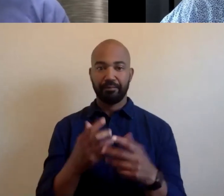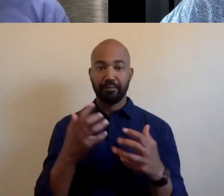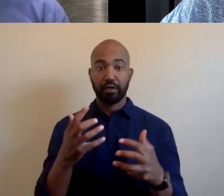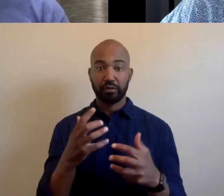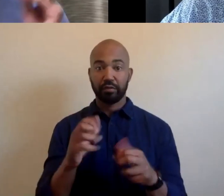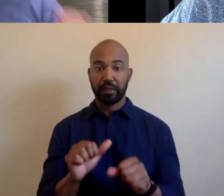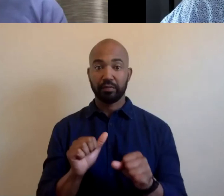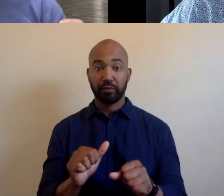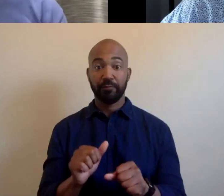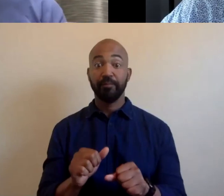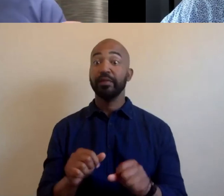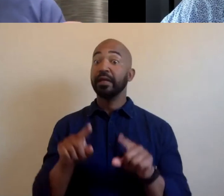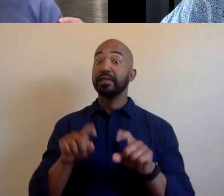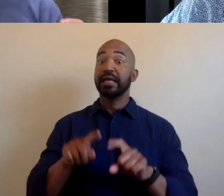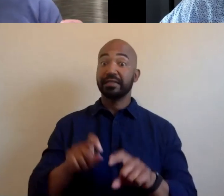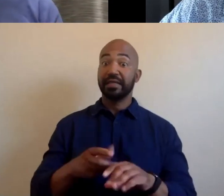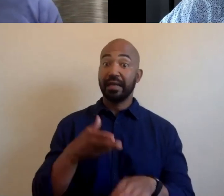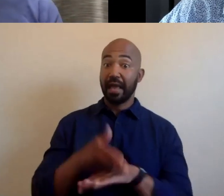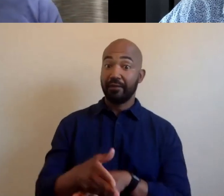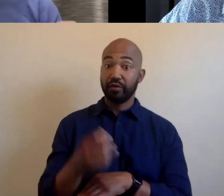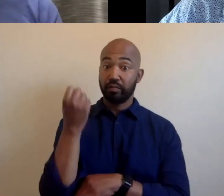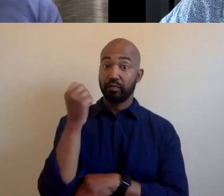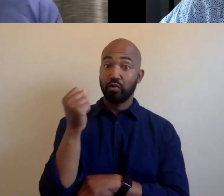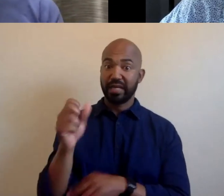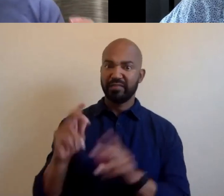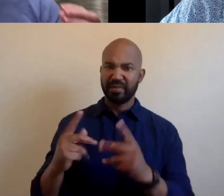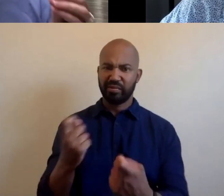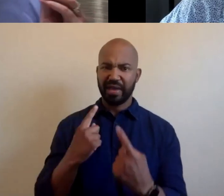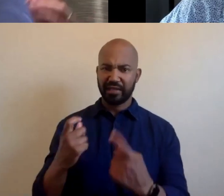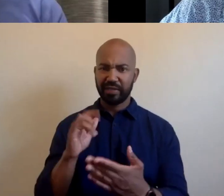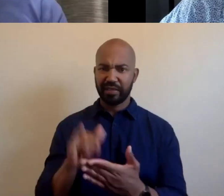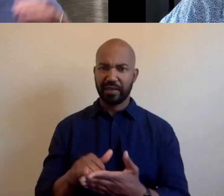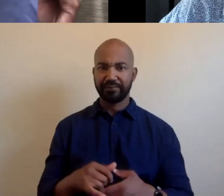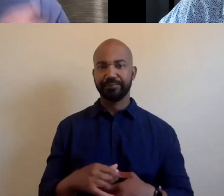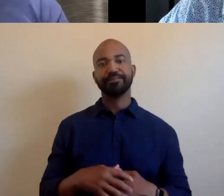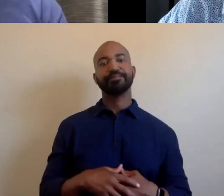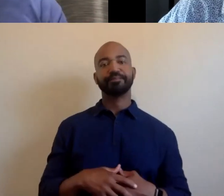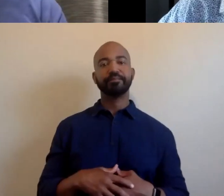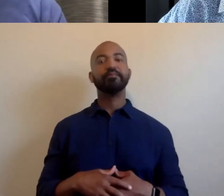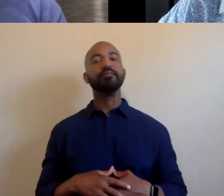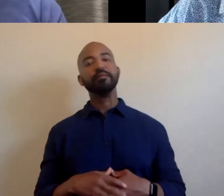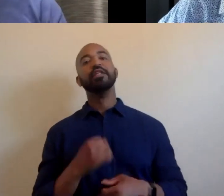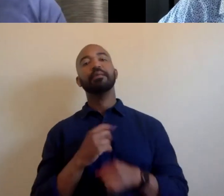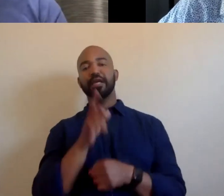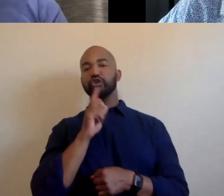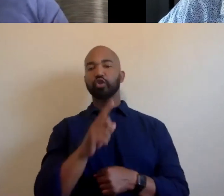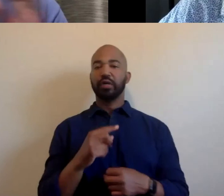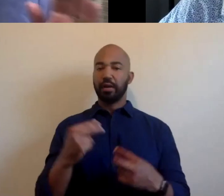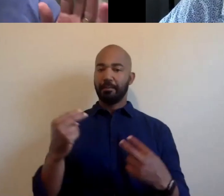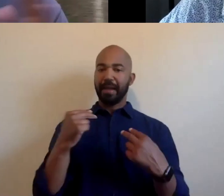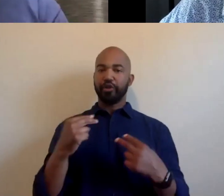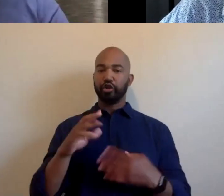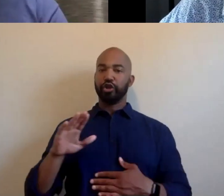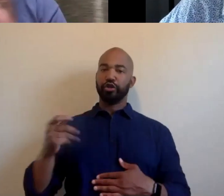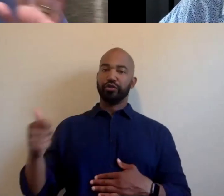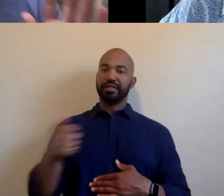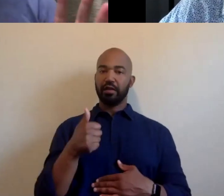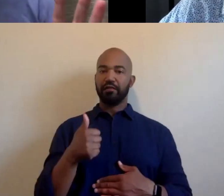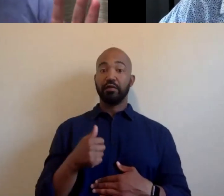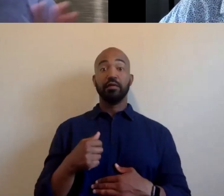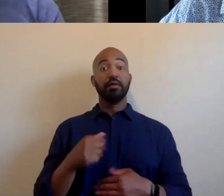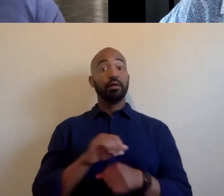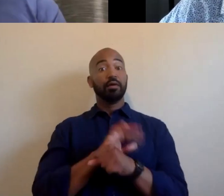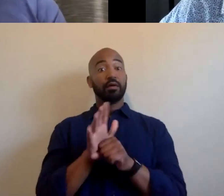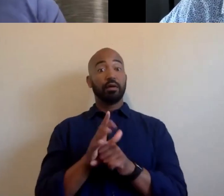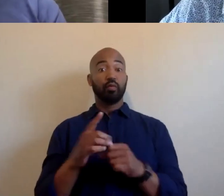you go to a protest? That's something I've also been asked. And I would say, make sure that you're monitoring your symptoms. So COVID-19, we have learned